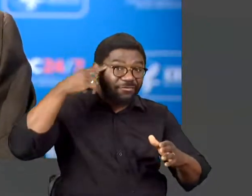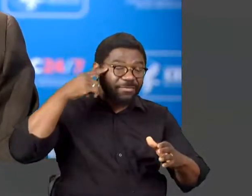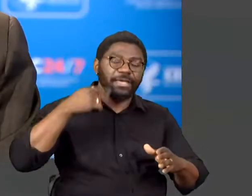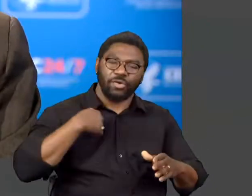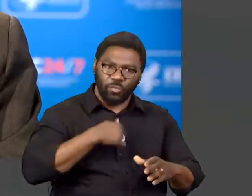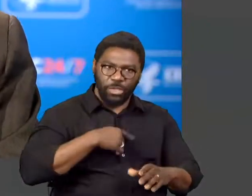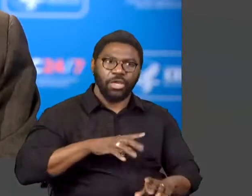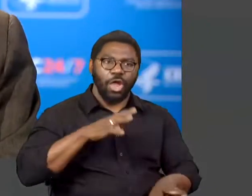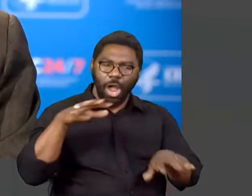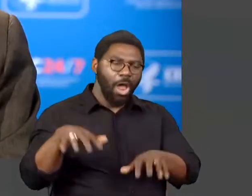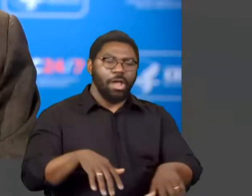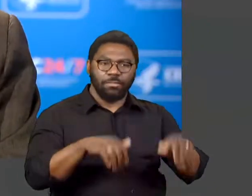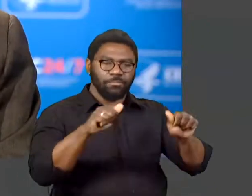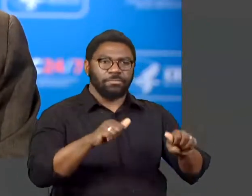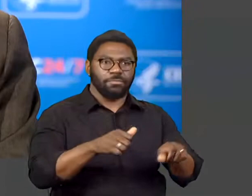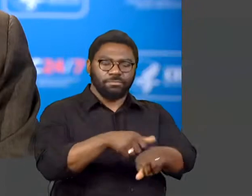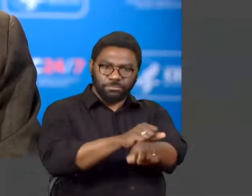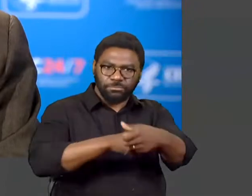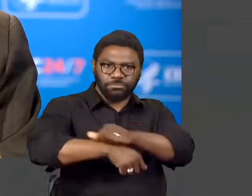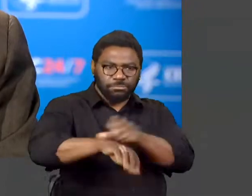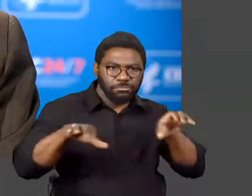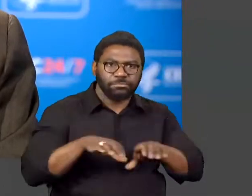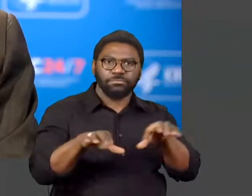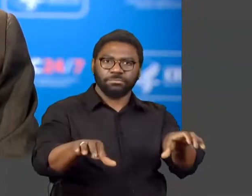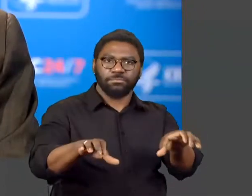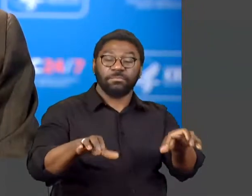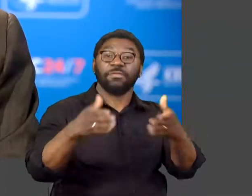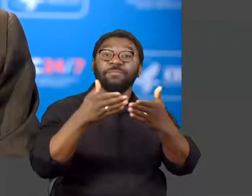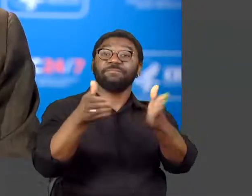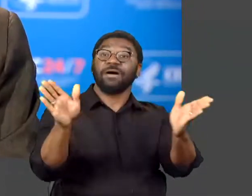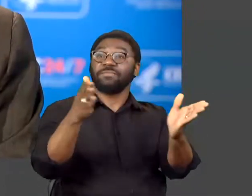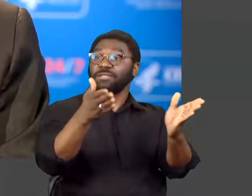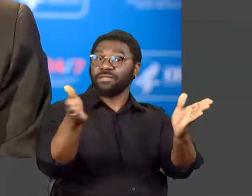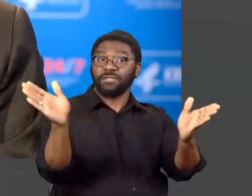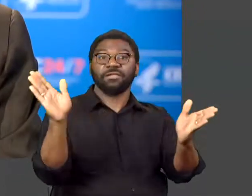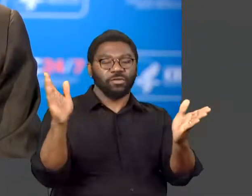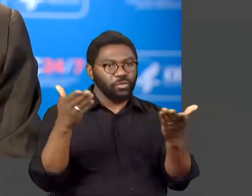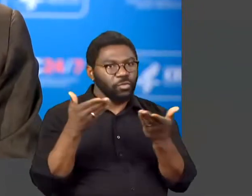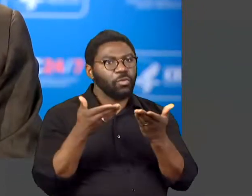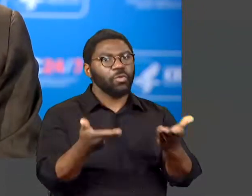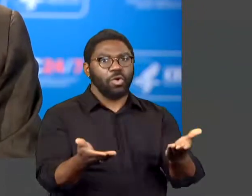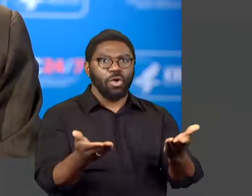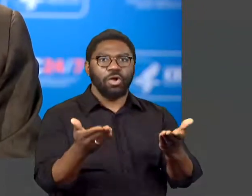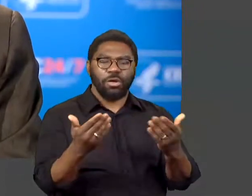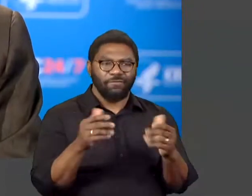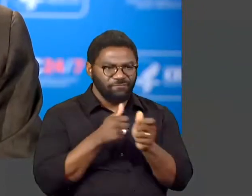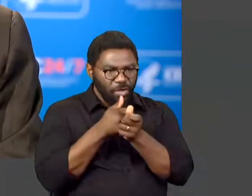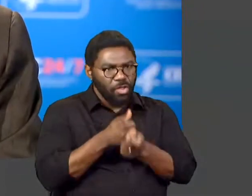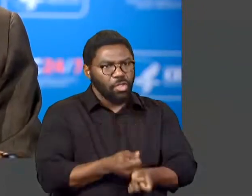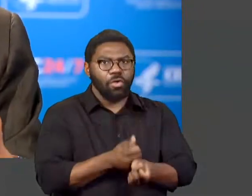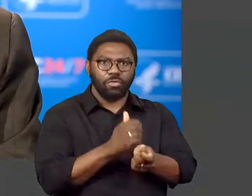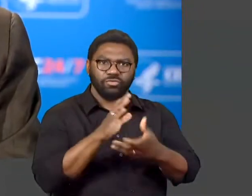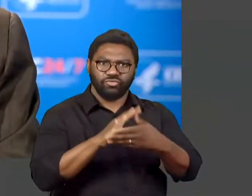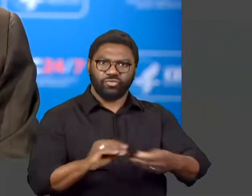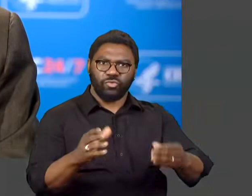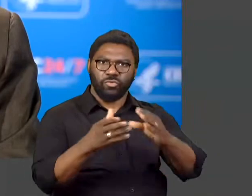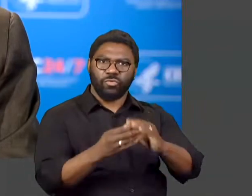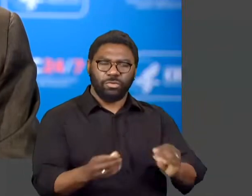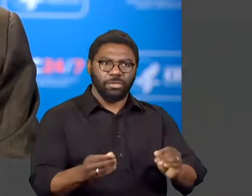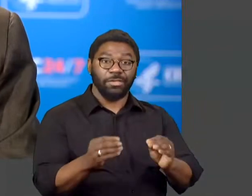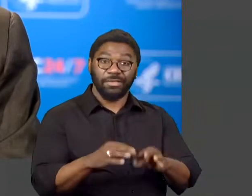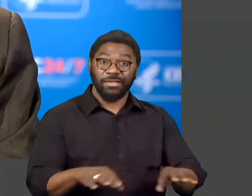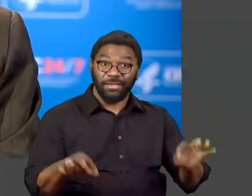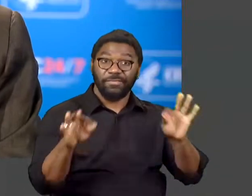the public, what we want folks to do is to be following along. And what's critical when it comes to keeping up to date with